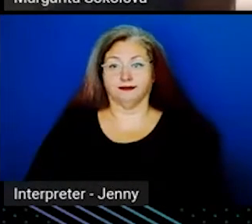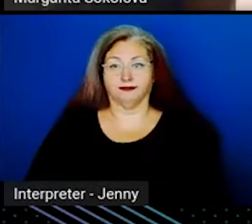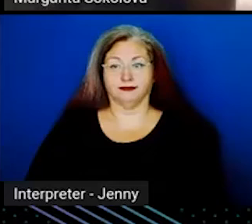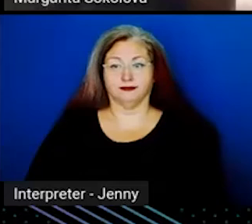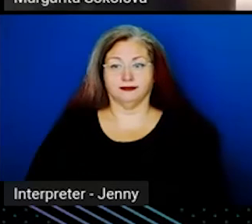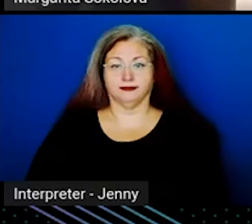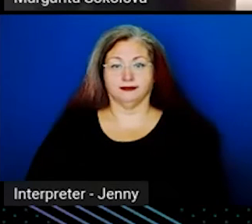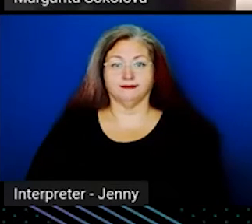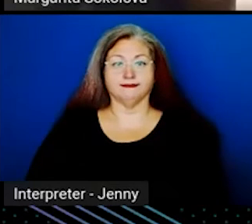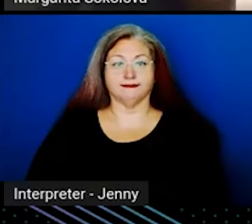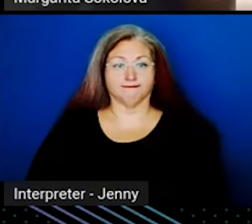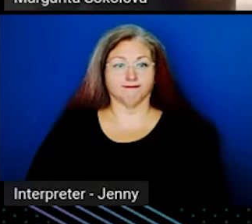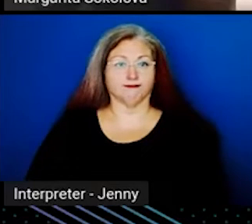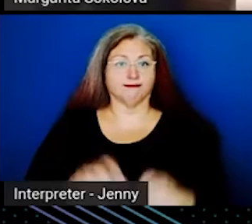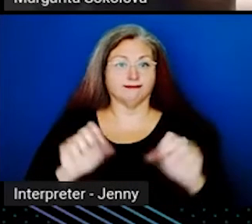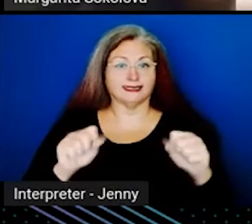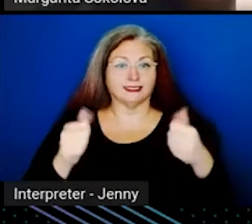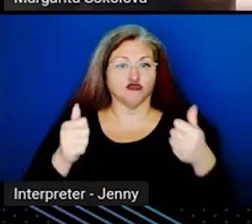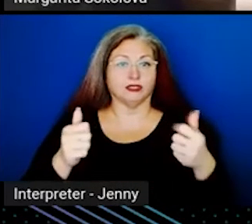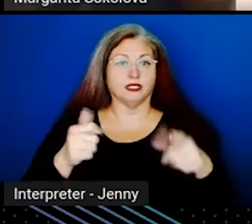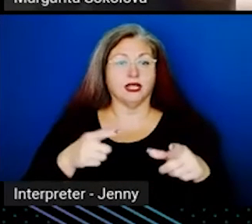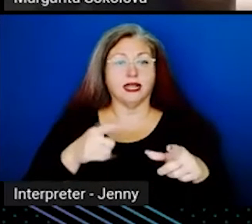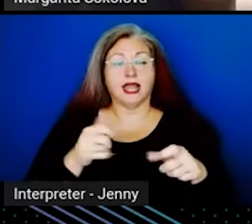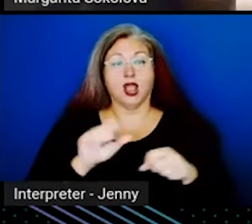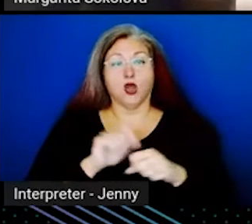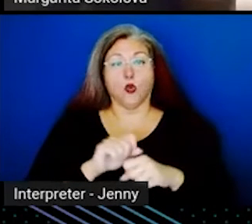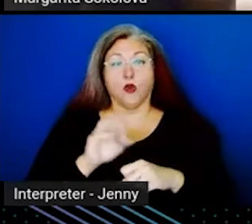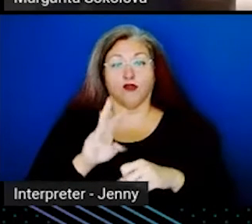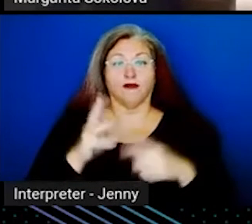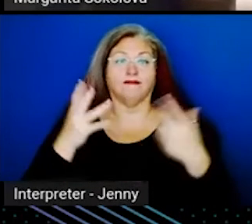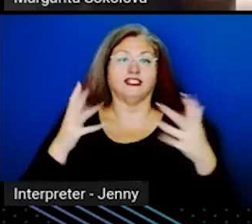So yes, great. And now the workflow is completed.